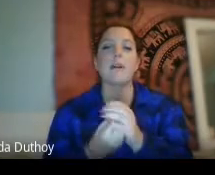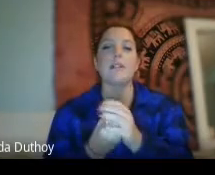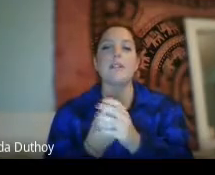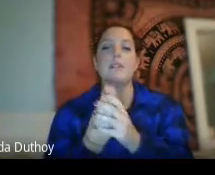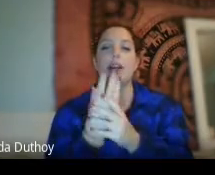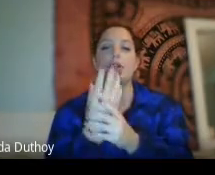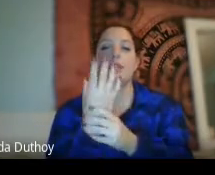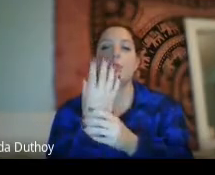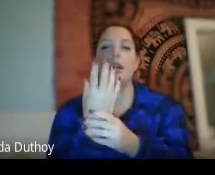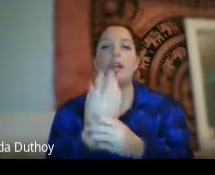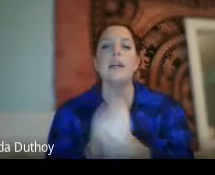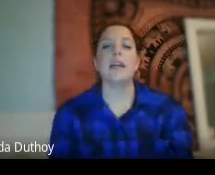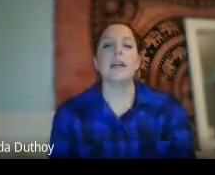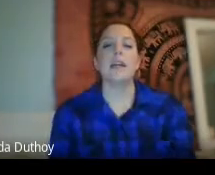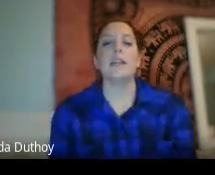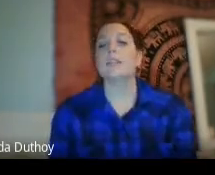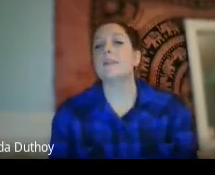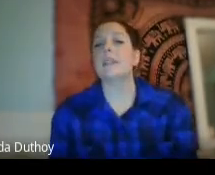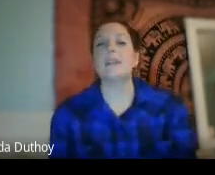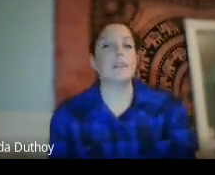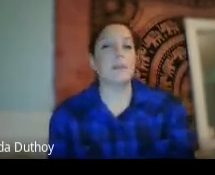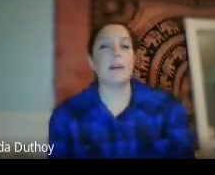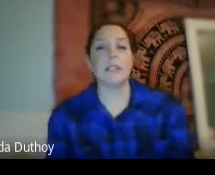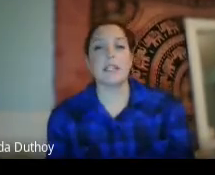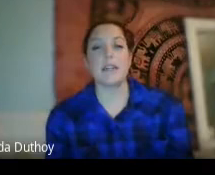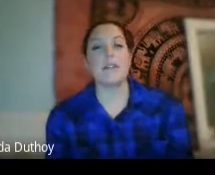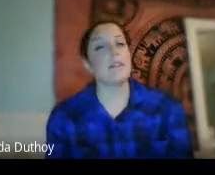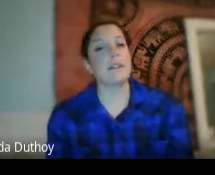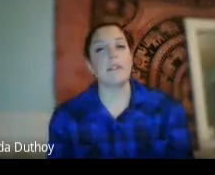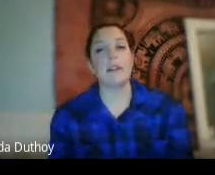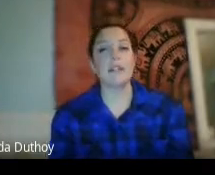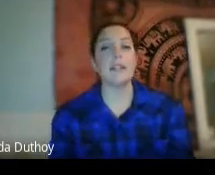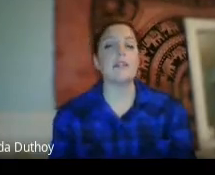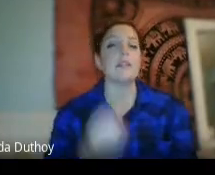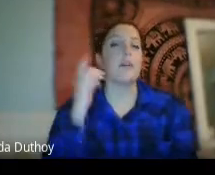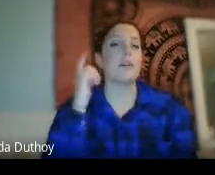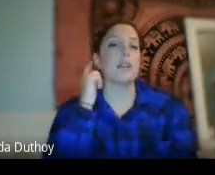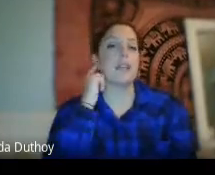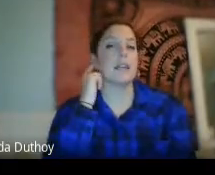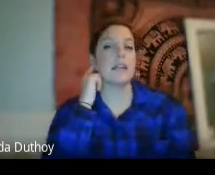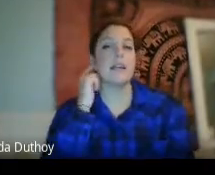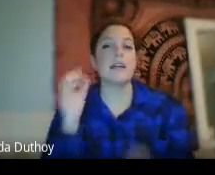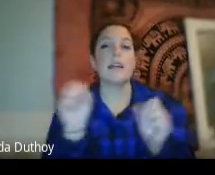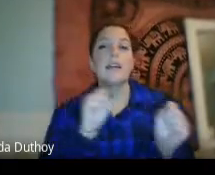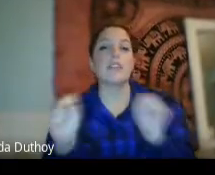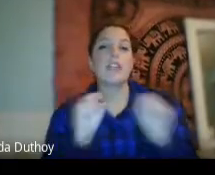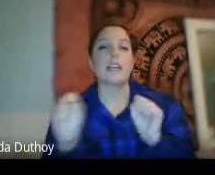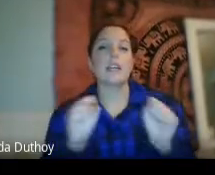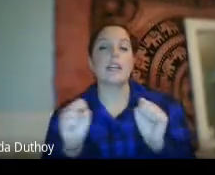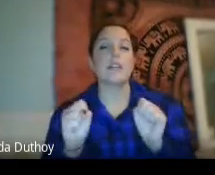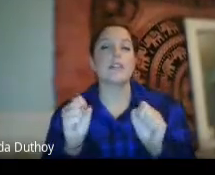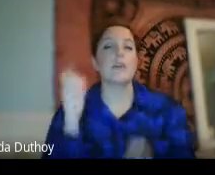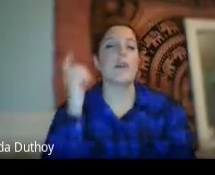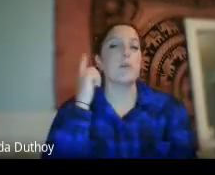right, from under the ground. Spring. In spring, you're bound to hear thunder. So here,